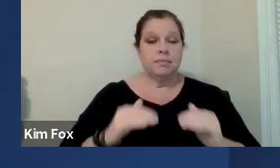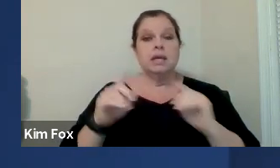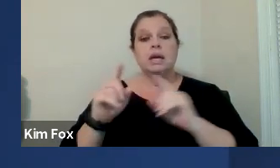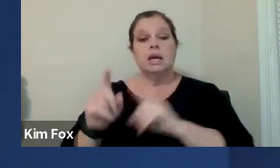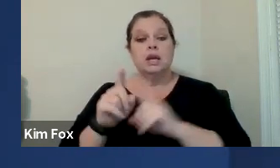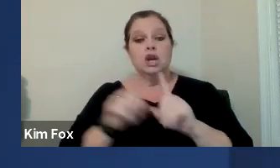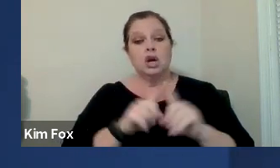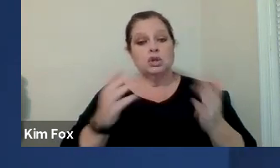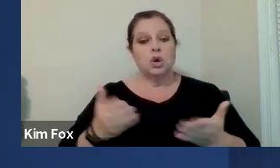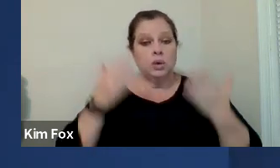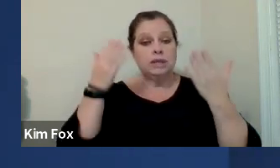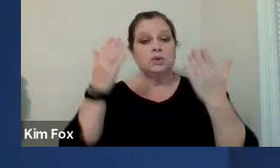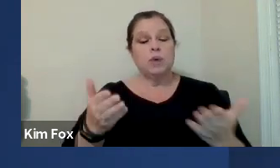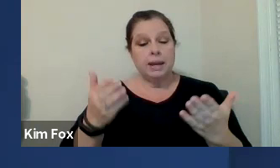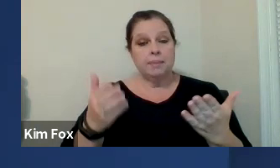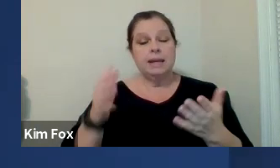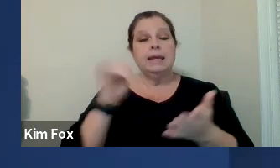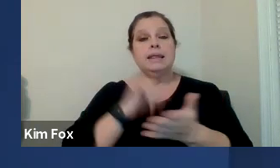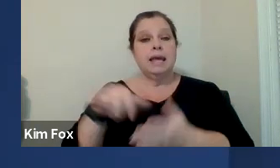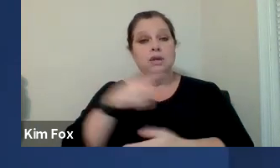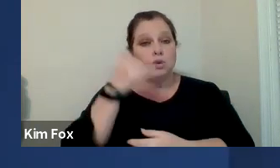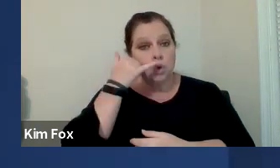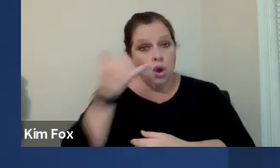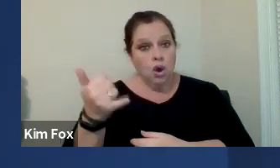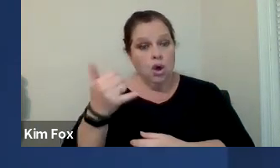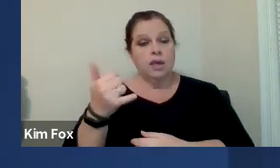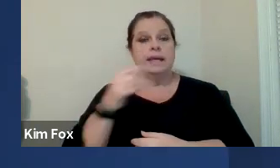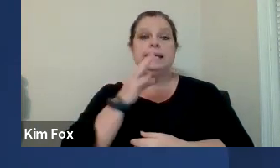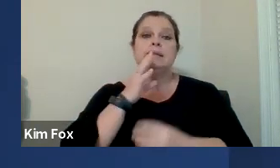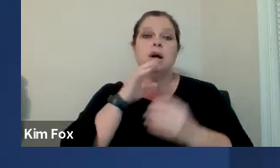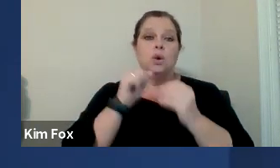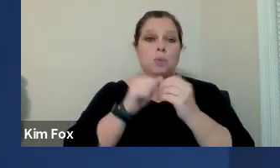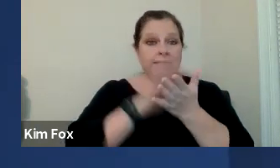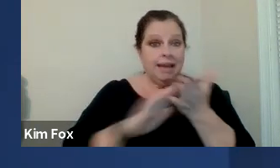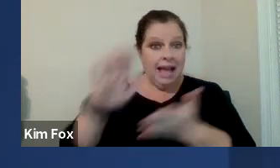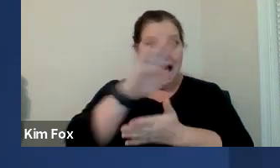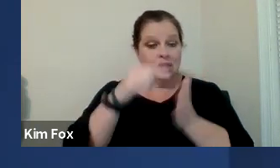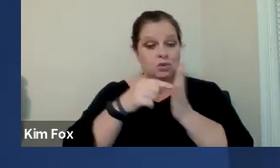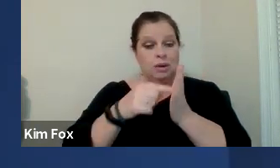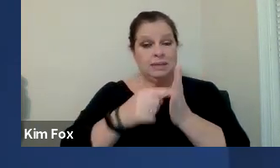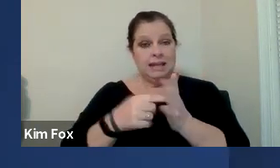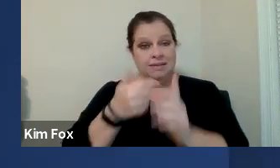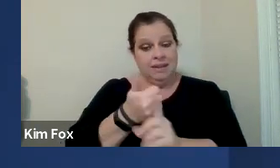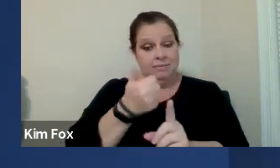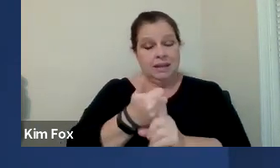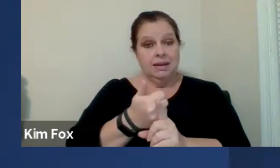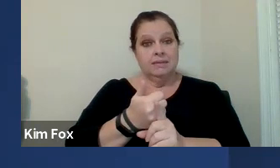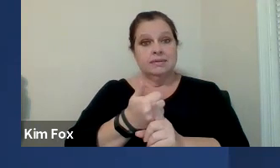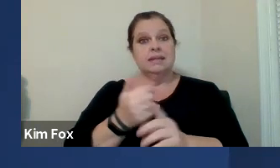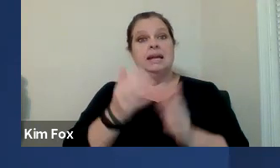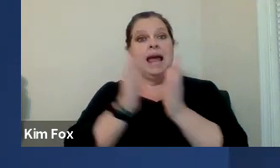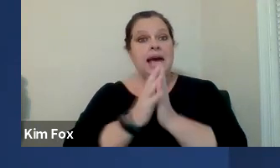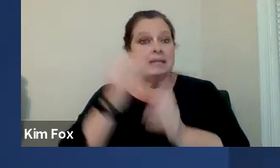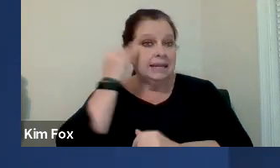is recommended that you call and talk with the college representatives. I usually suggest asking if they